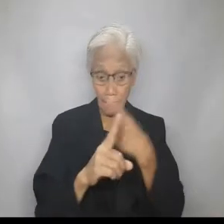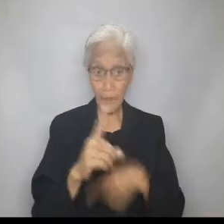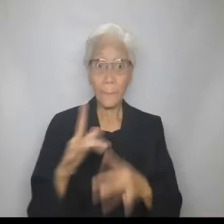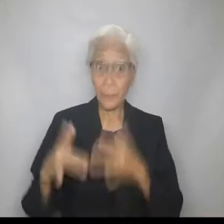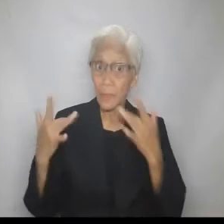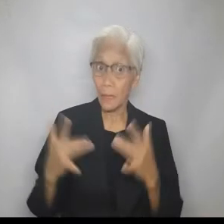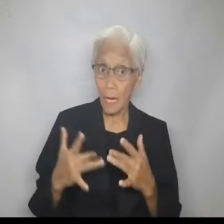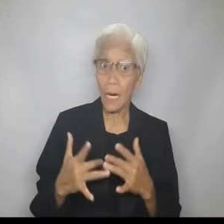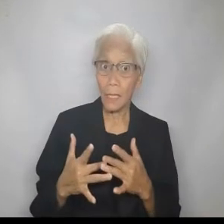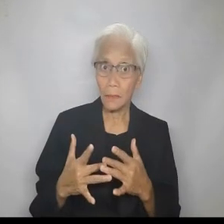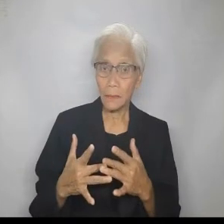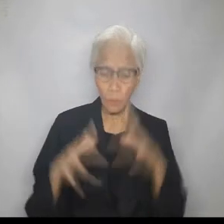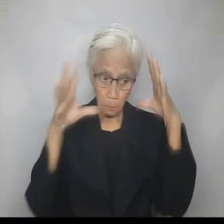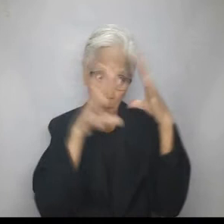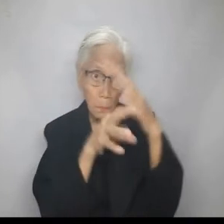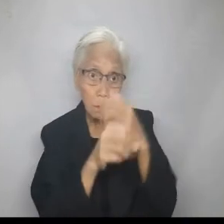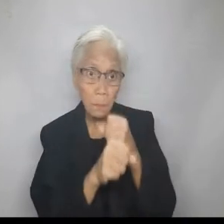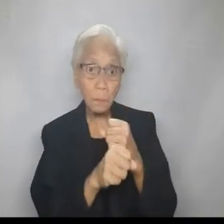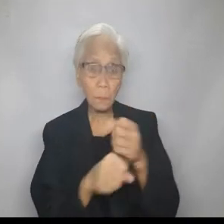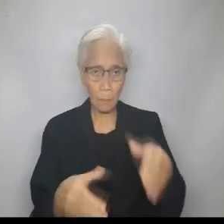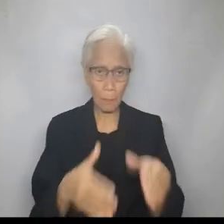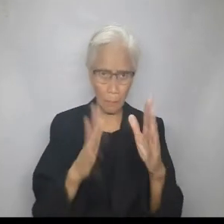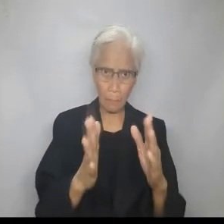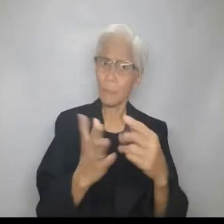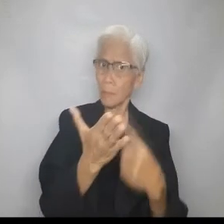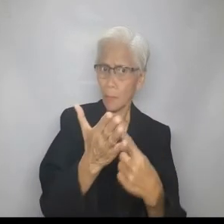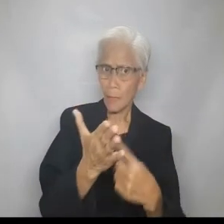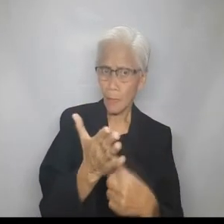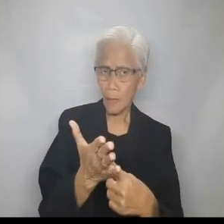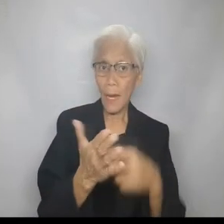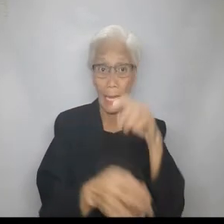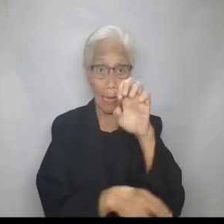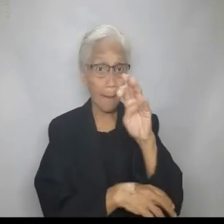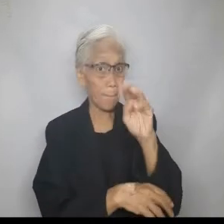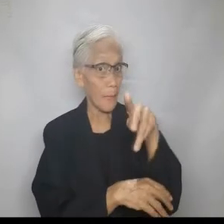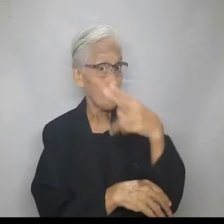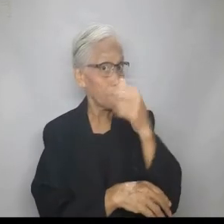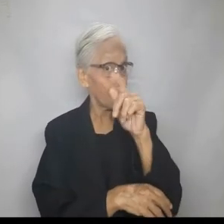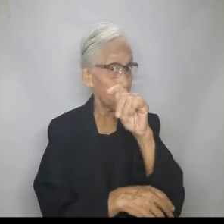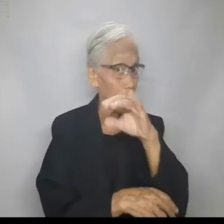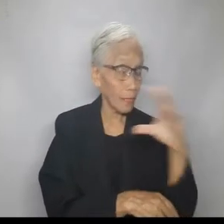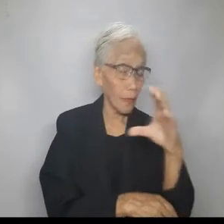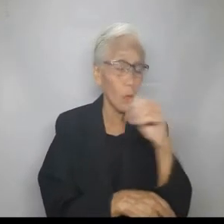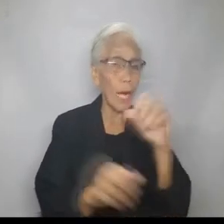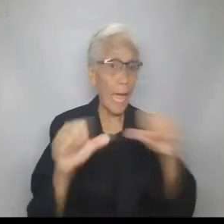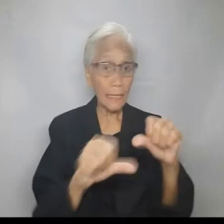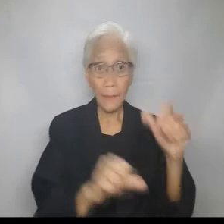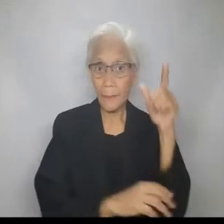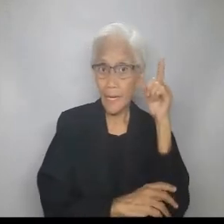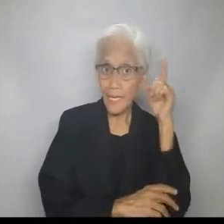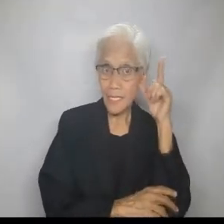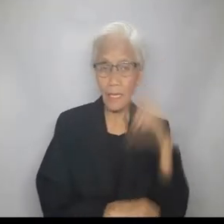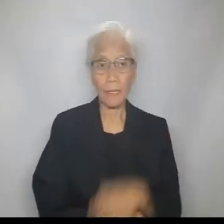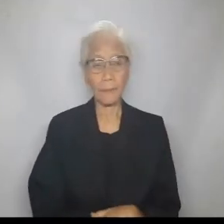heart. So, briefly, let us talk about empathic or active listening.